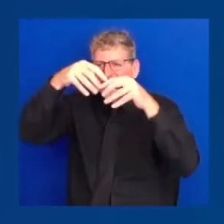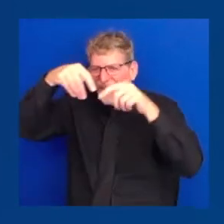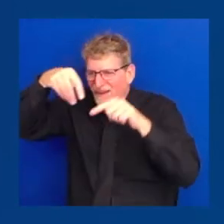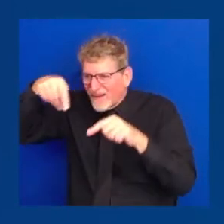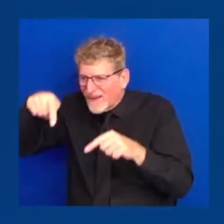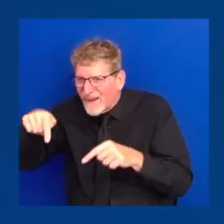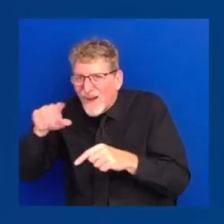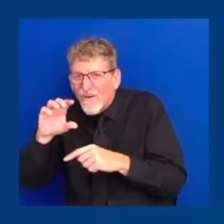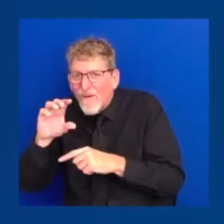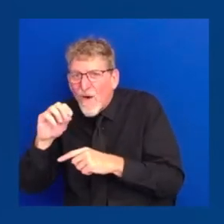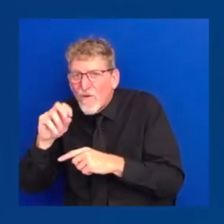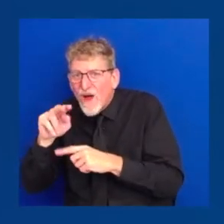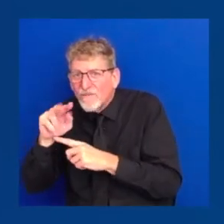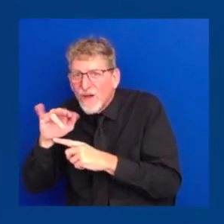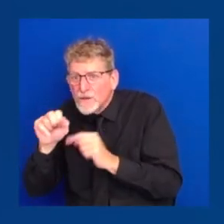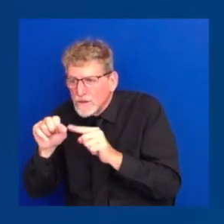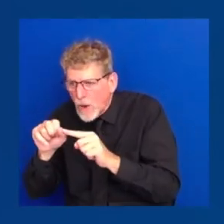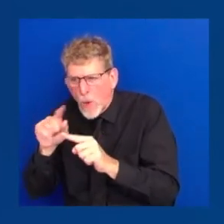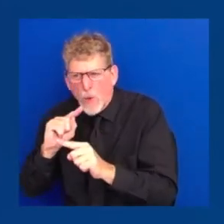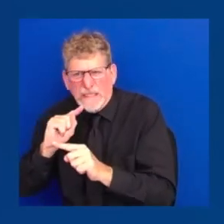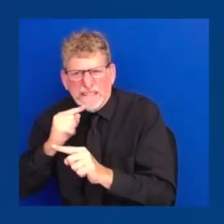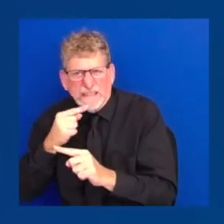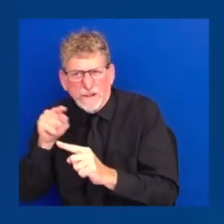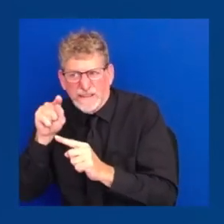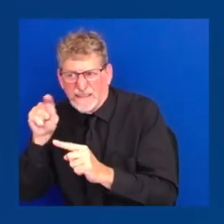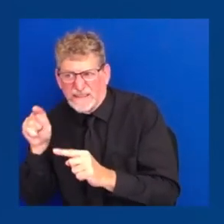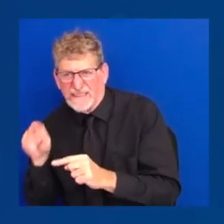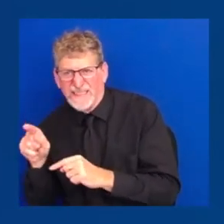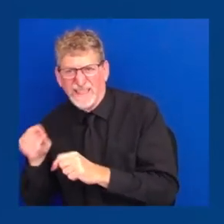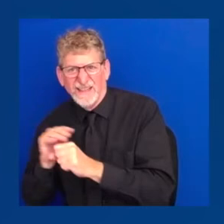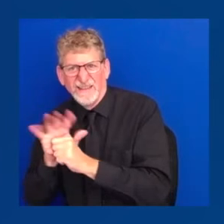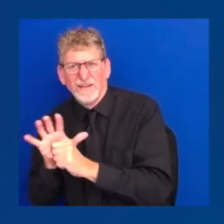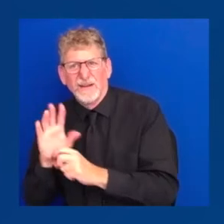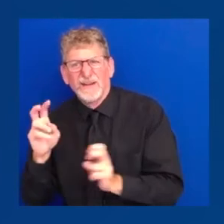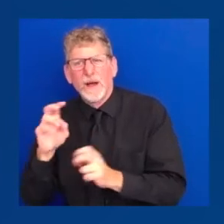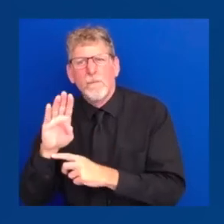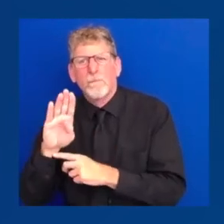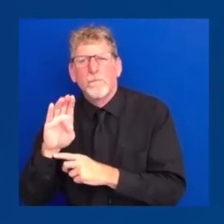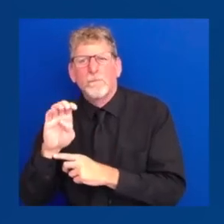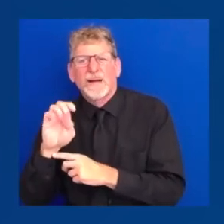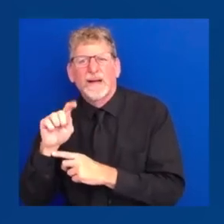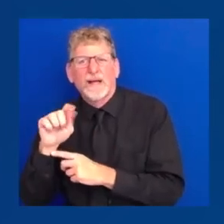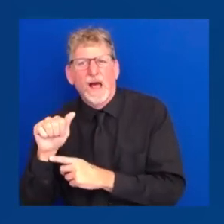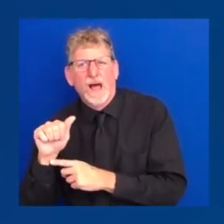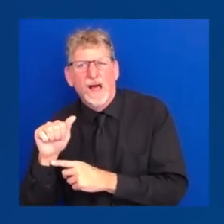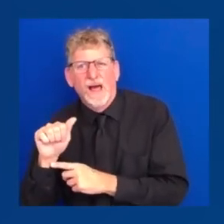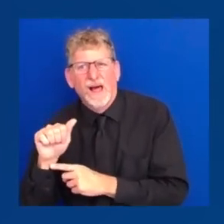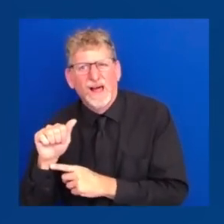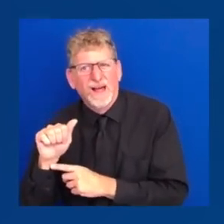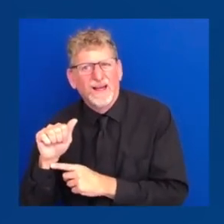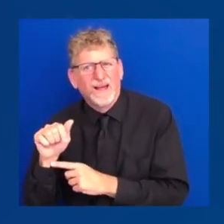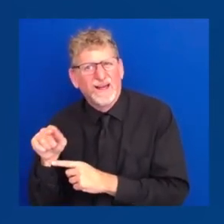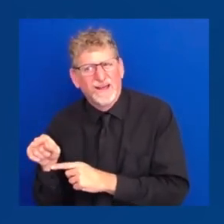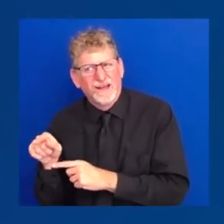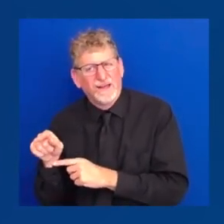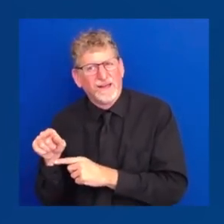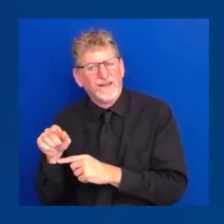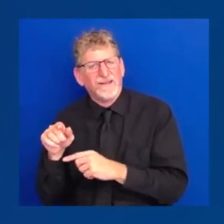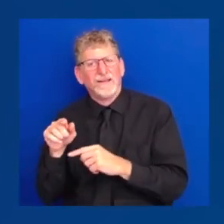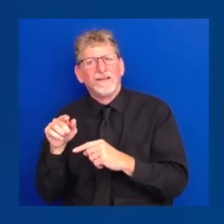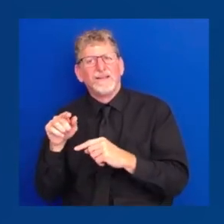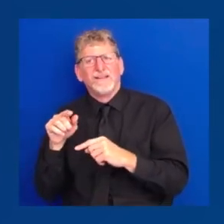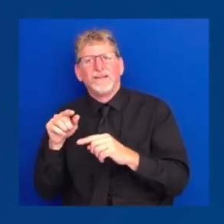are in another category of the beta coronaviruses. So when you ask about pan-coronavirus, that's quite